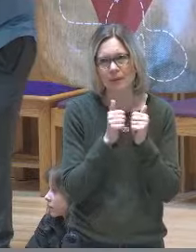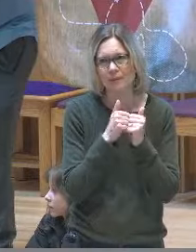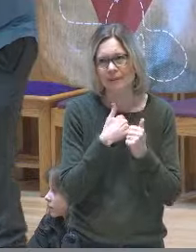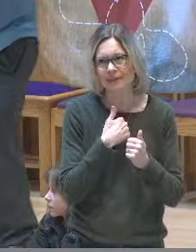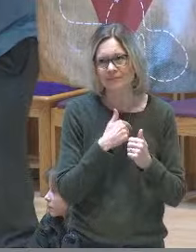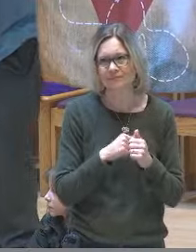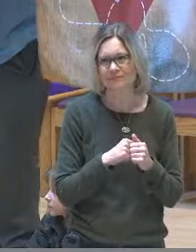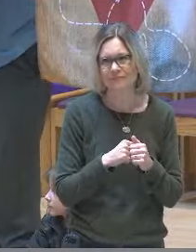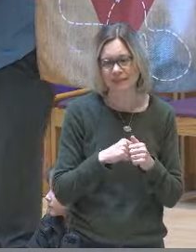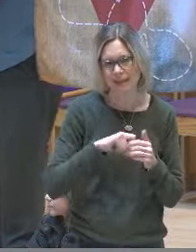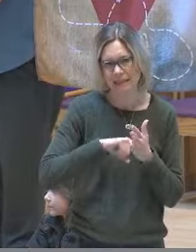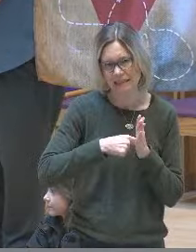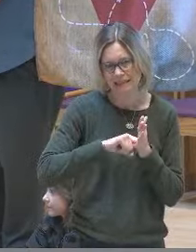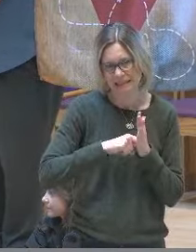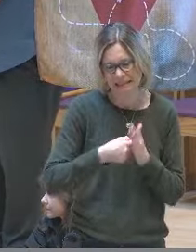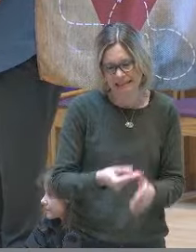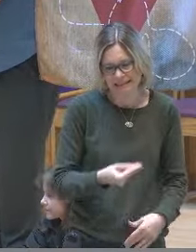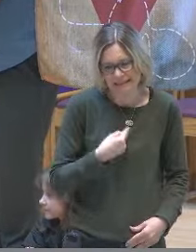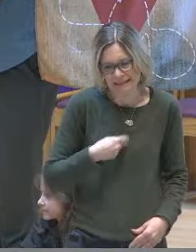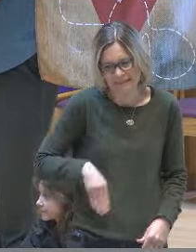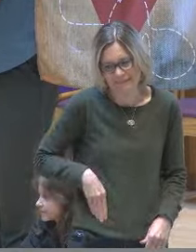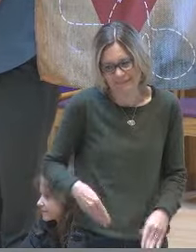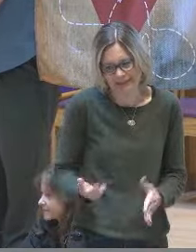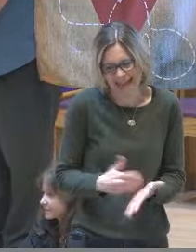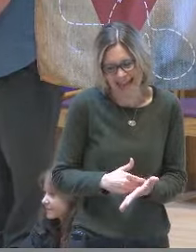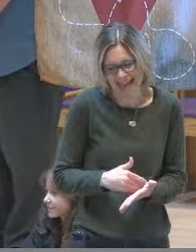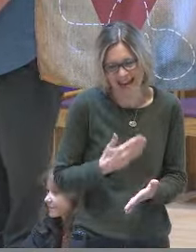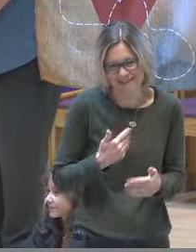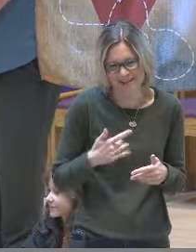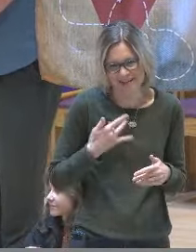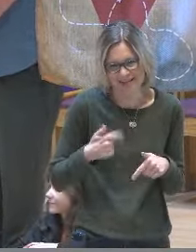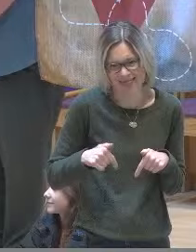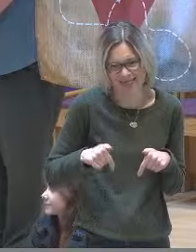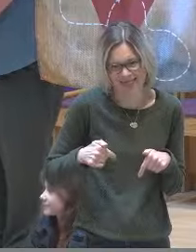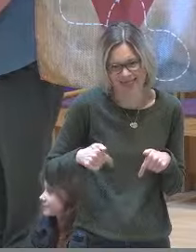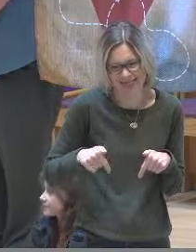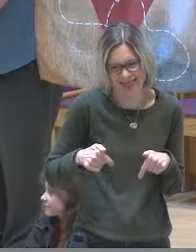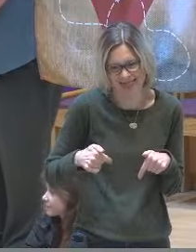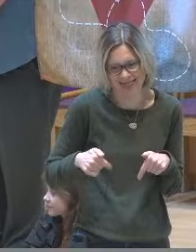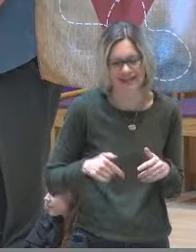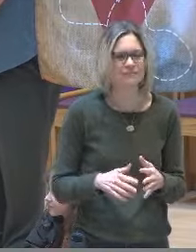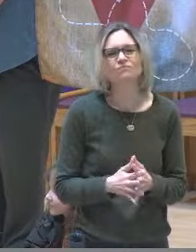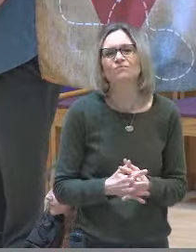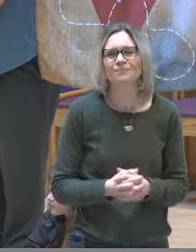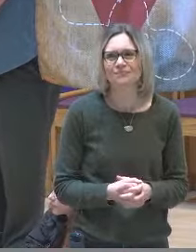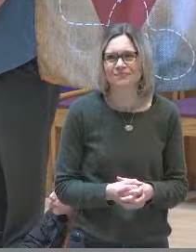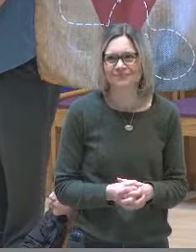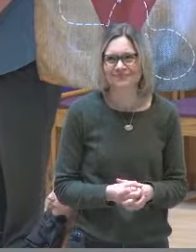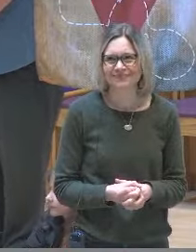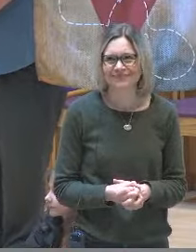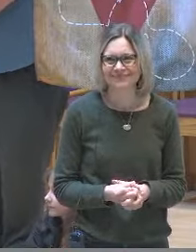keys back again, I'm sorry. It makes me very nervous. Come on, Freya, you can do it. Thank you.